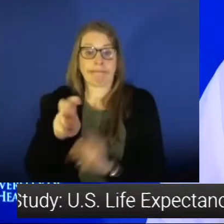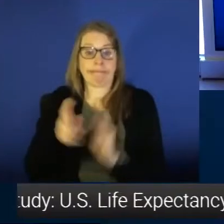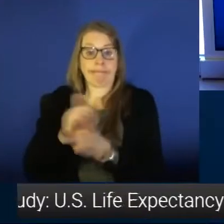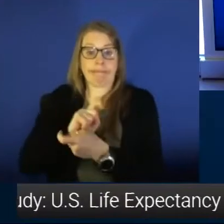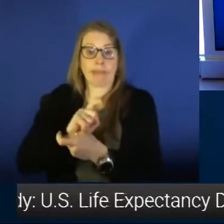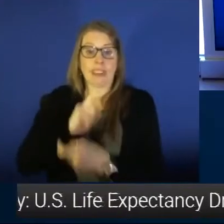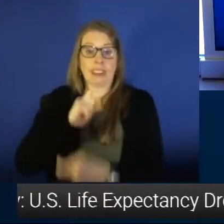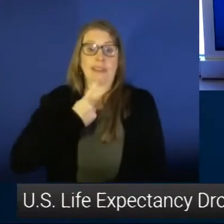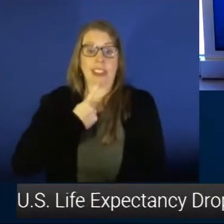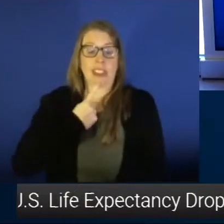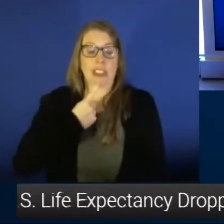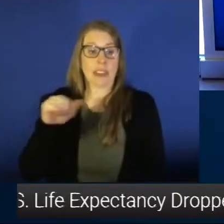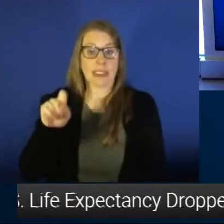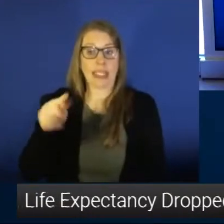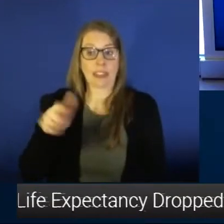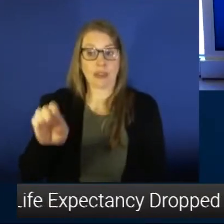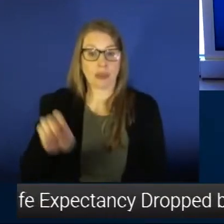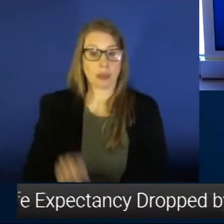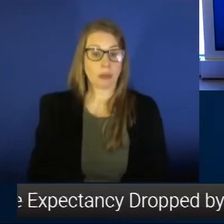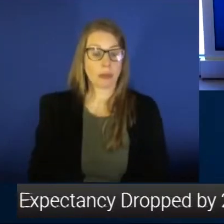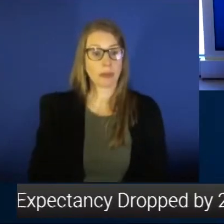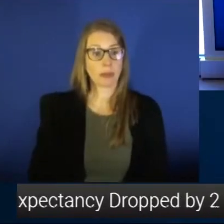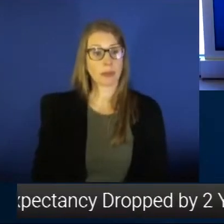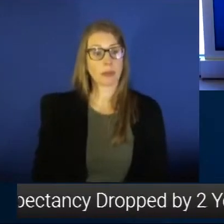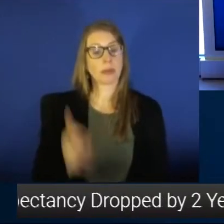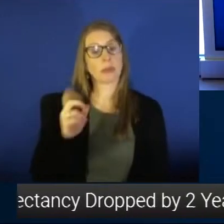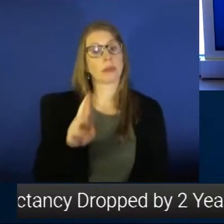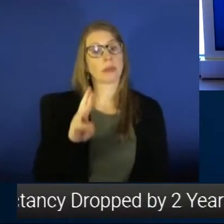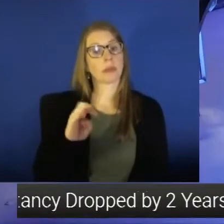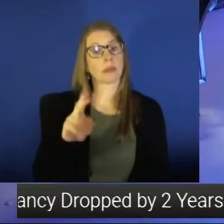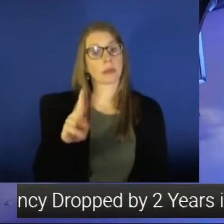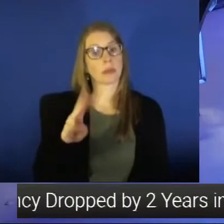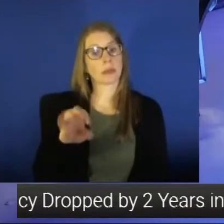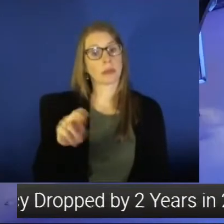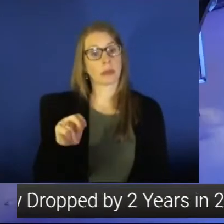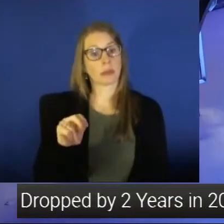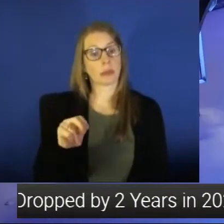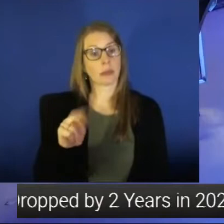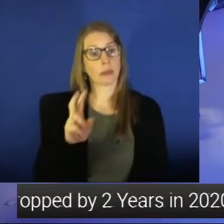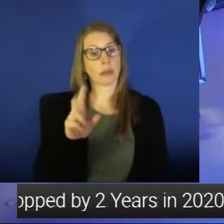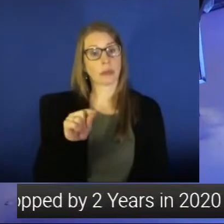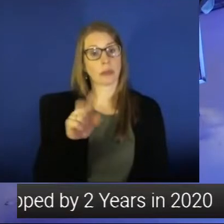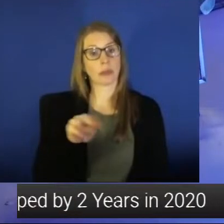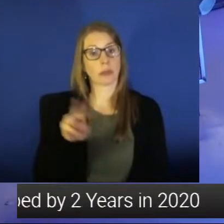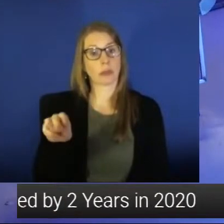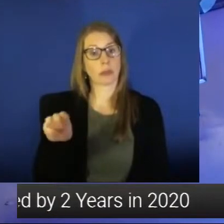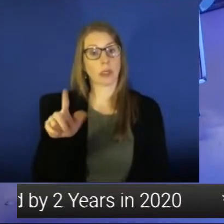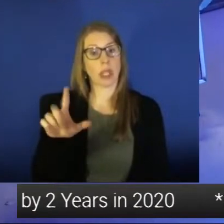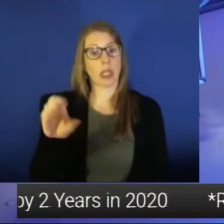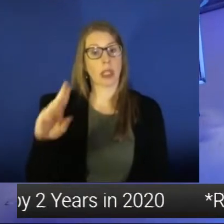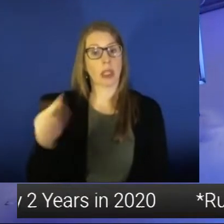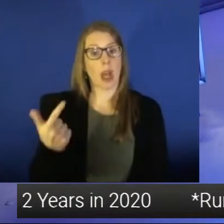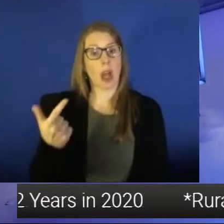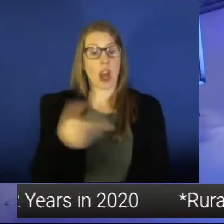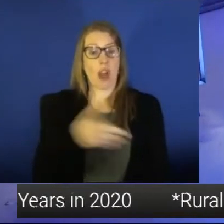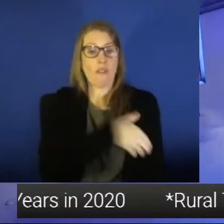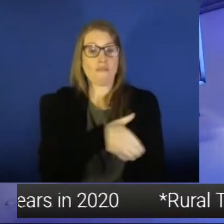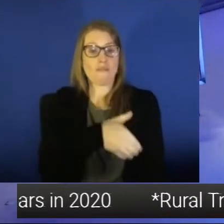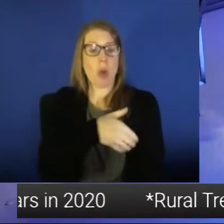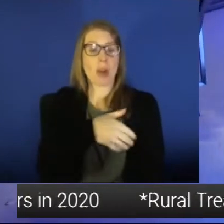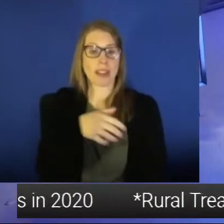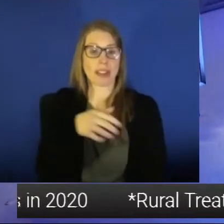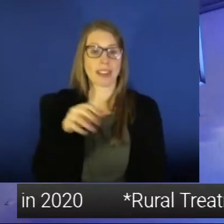let's talk about the 2022 Lung Force Gala. Yes, that's exciting. It's Yeah, coming up tell us all on about